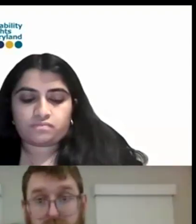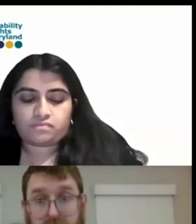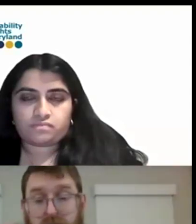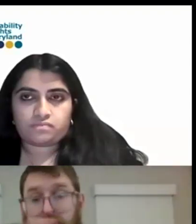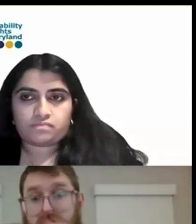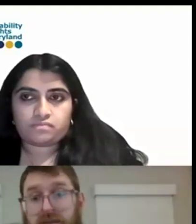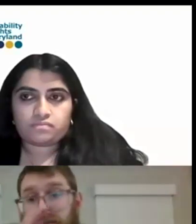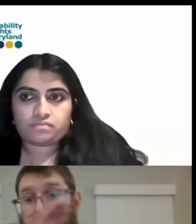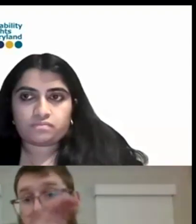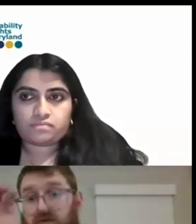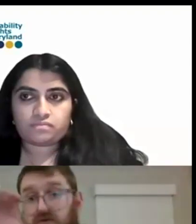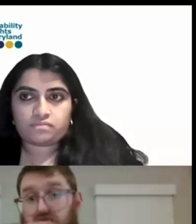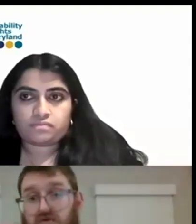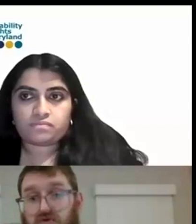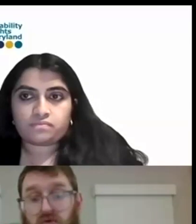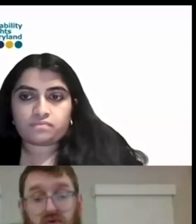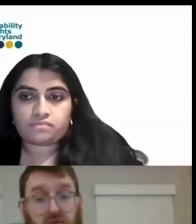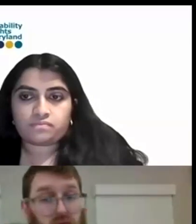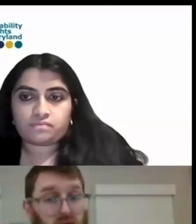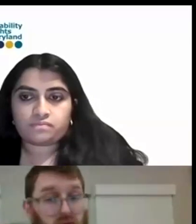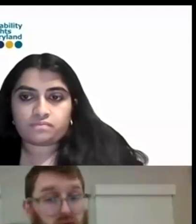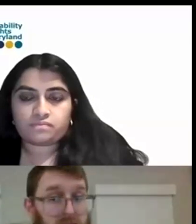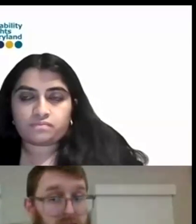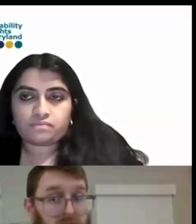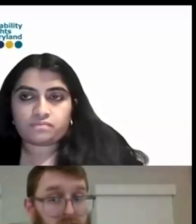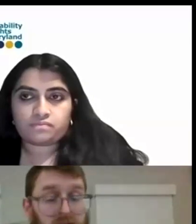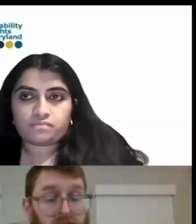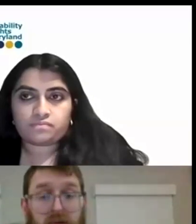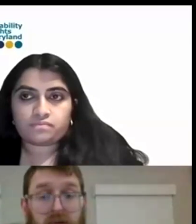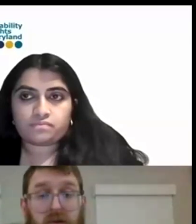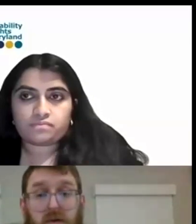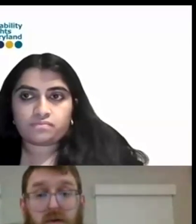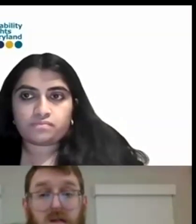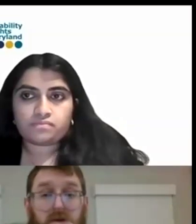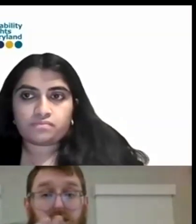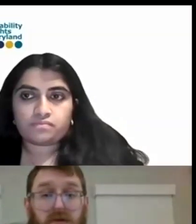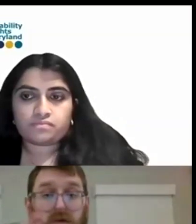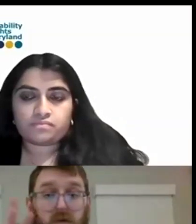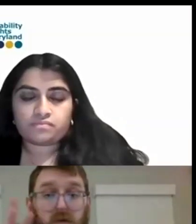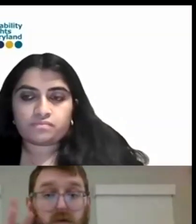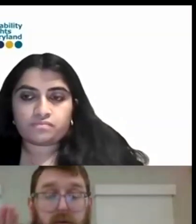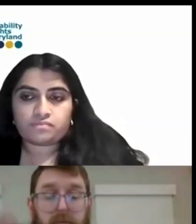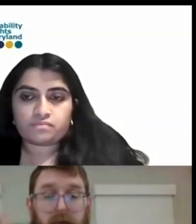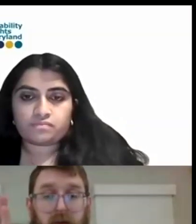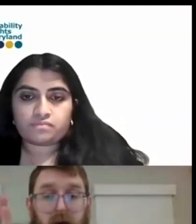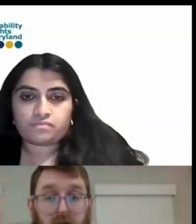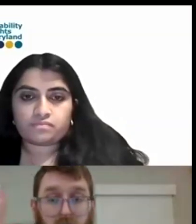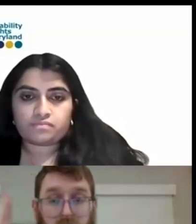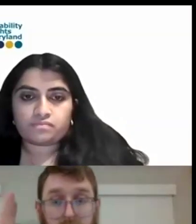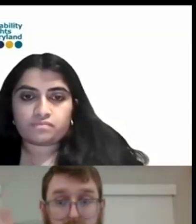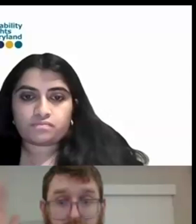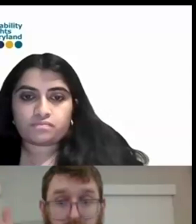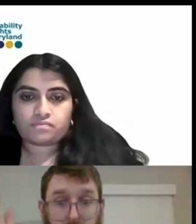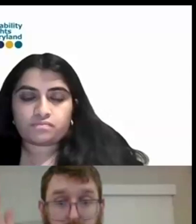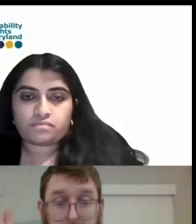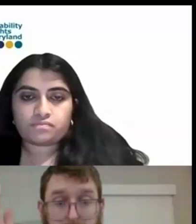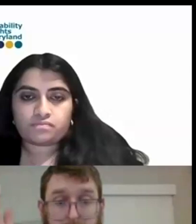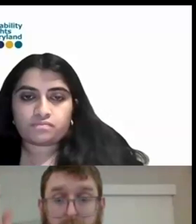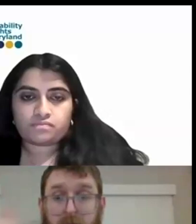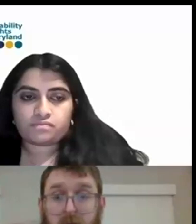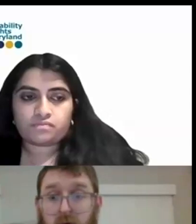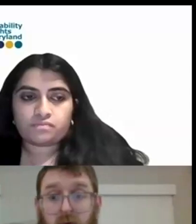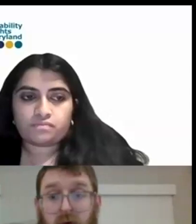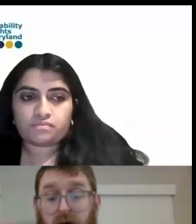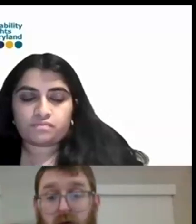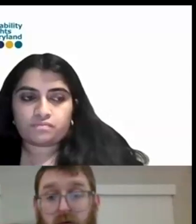Zoom tip reminders. We are using the webinar platform. We will wait for questions at